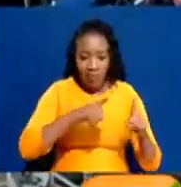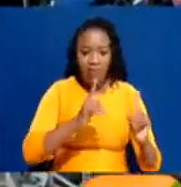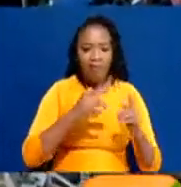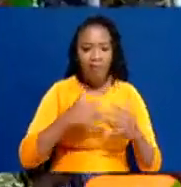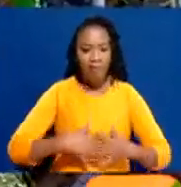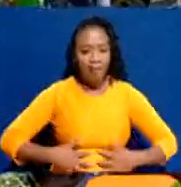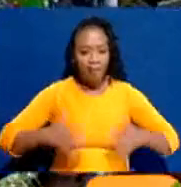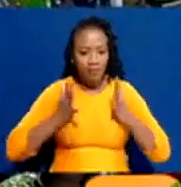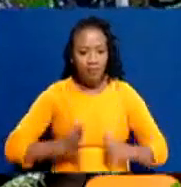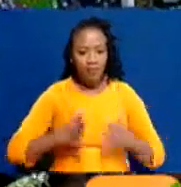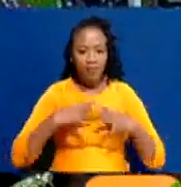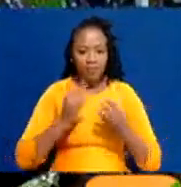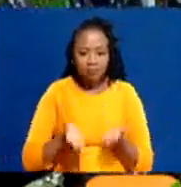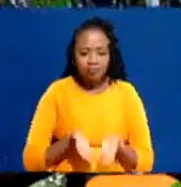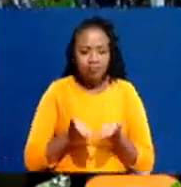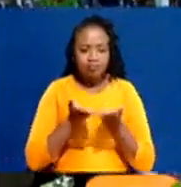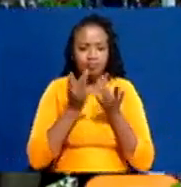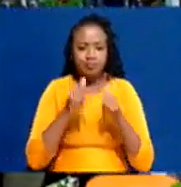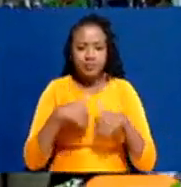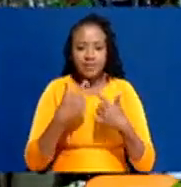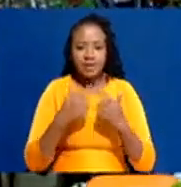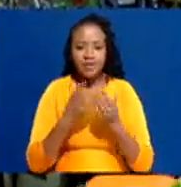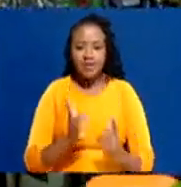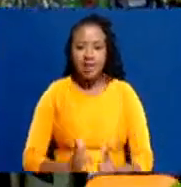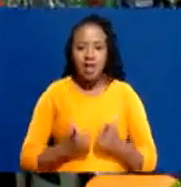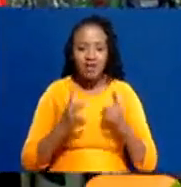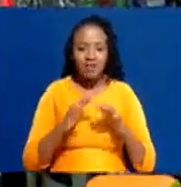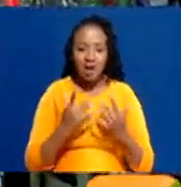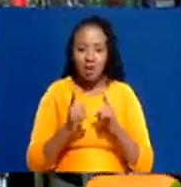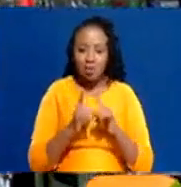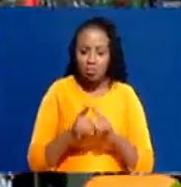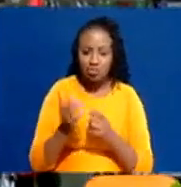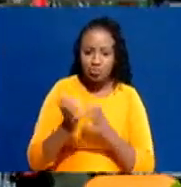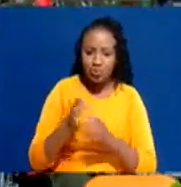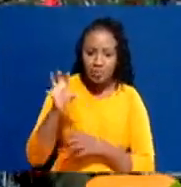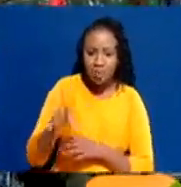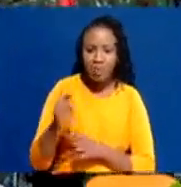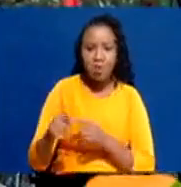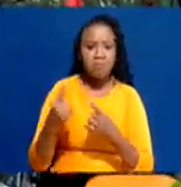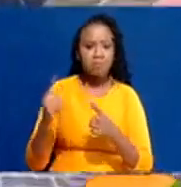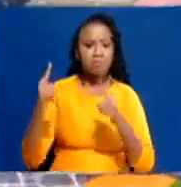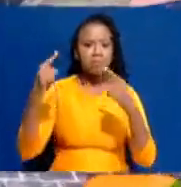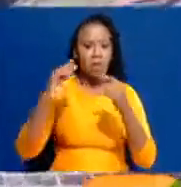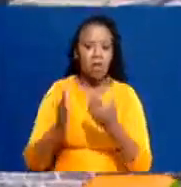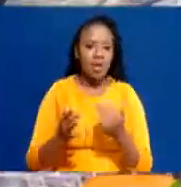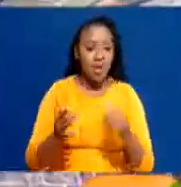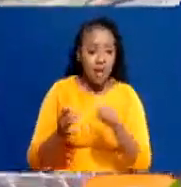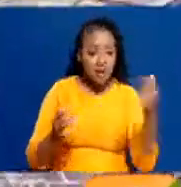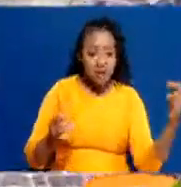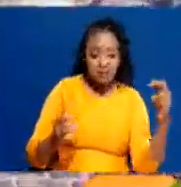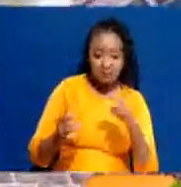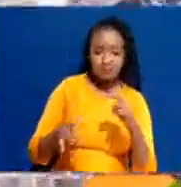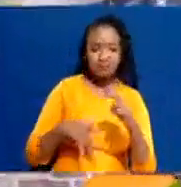not only rebuild their shattered lives, but also create thriving businesses that lend hope to fellow refugees as they find